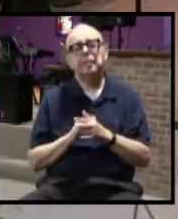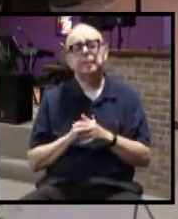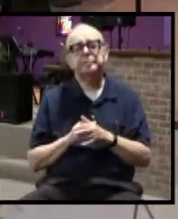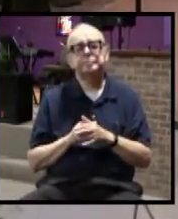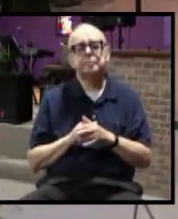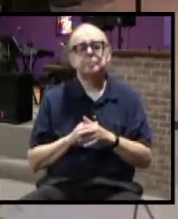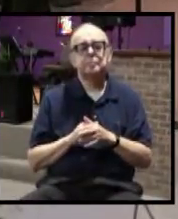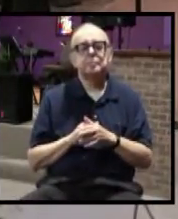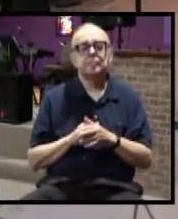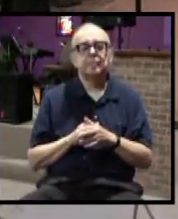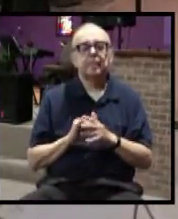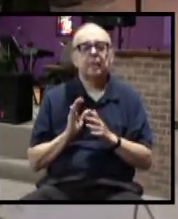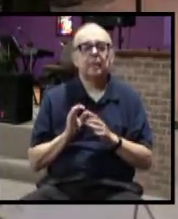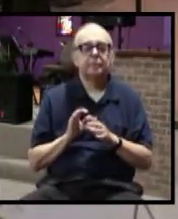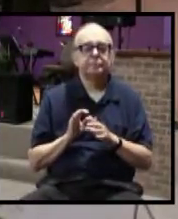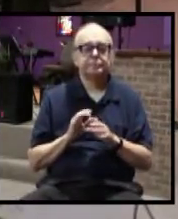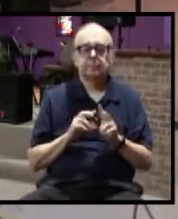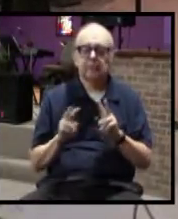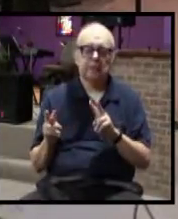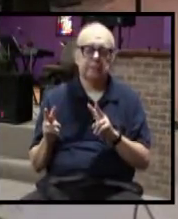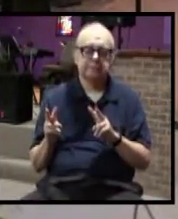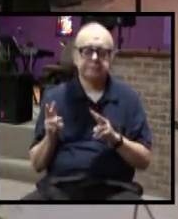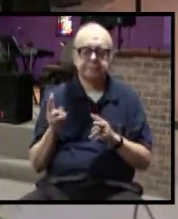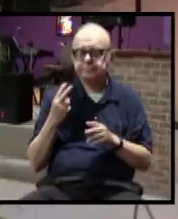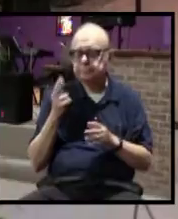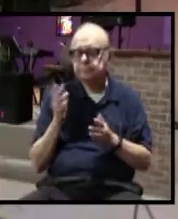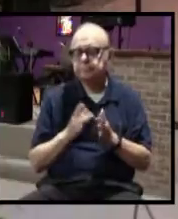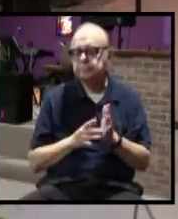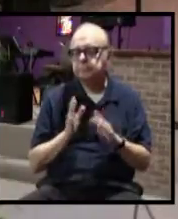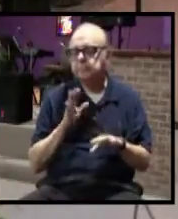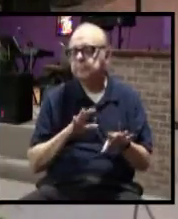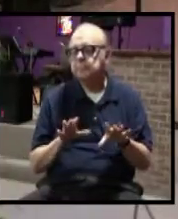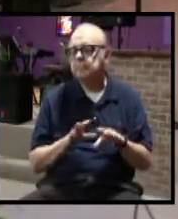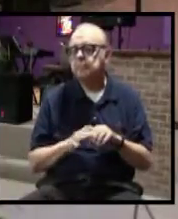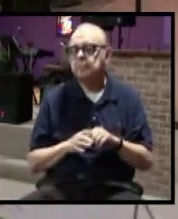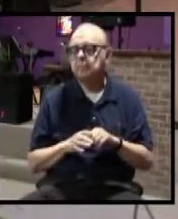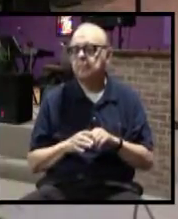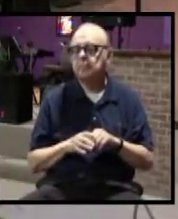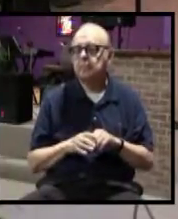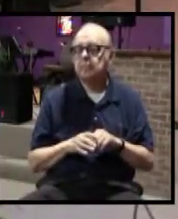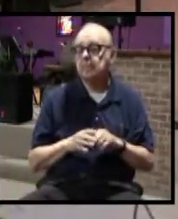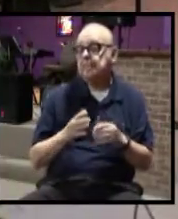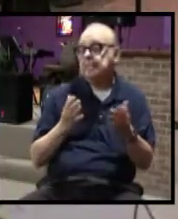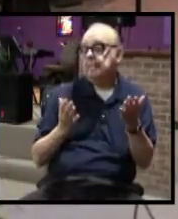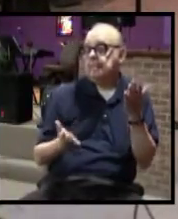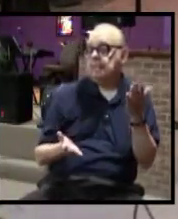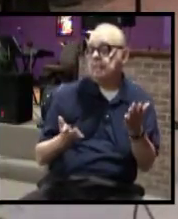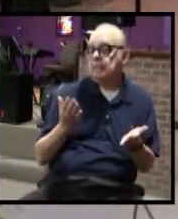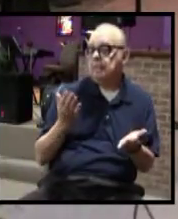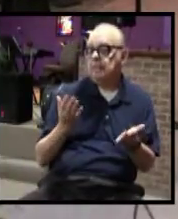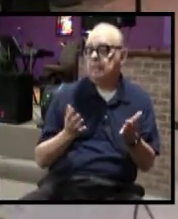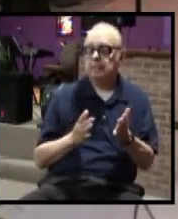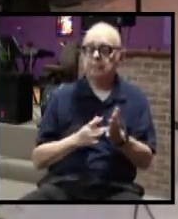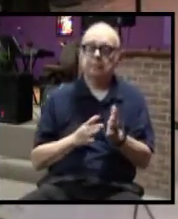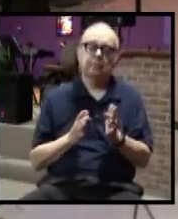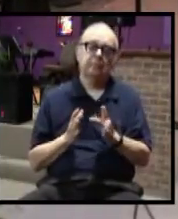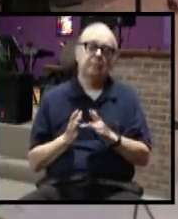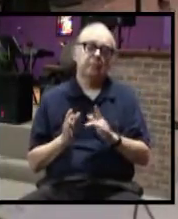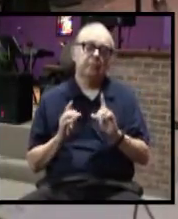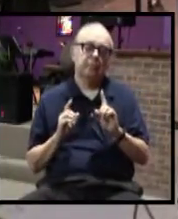How's he going to react? And they're looking to see what Jesus was going to do. And probably,